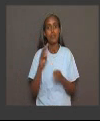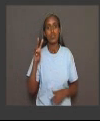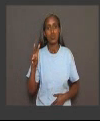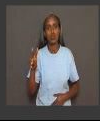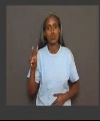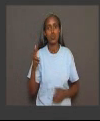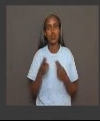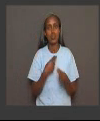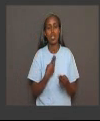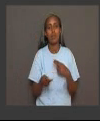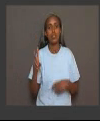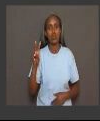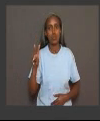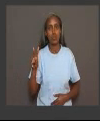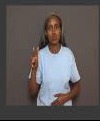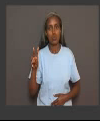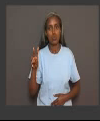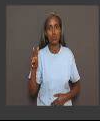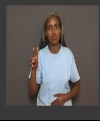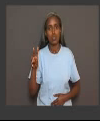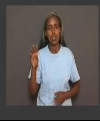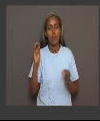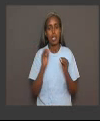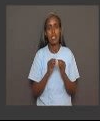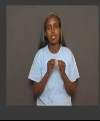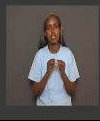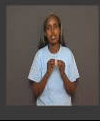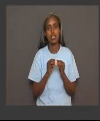2 times 2 plus